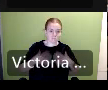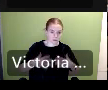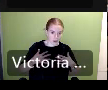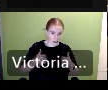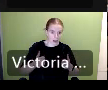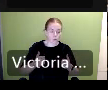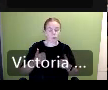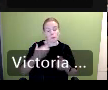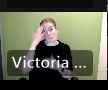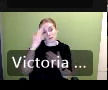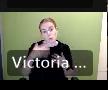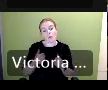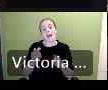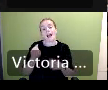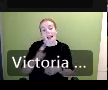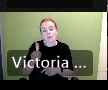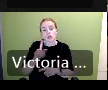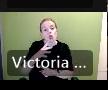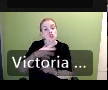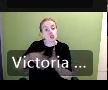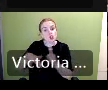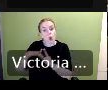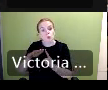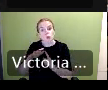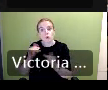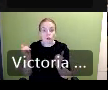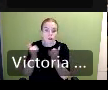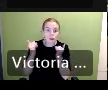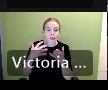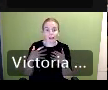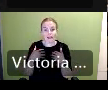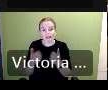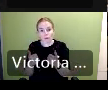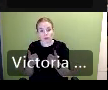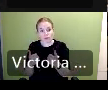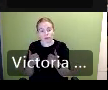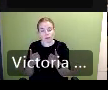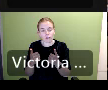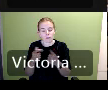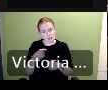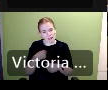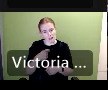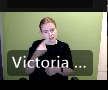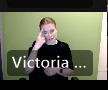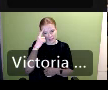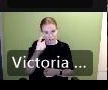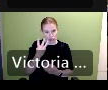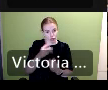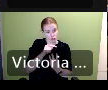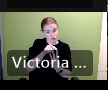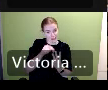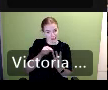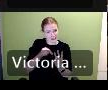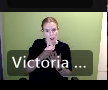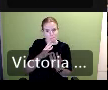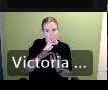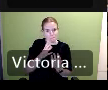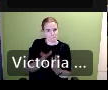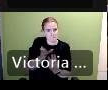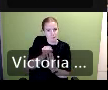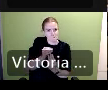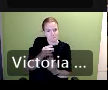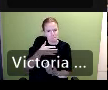health. And in every case I ever saw, there was always a mixture of those things. So